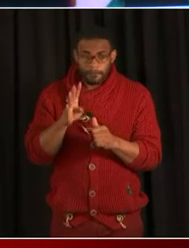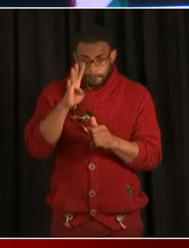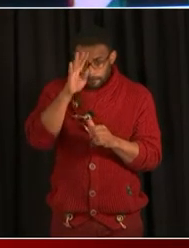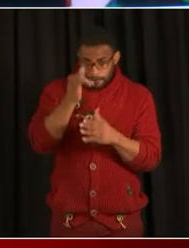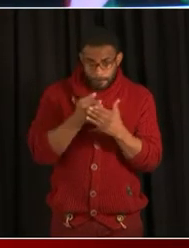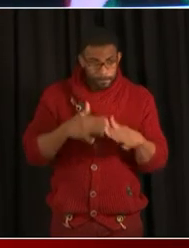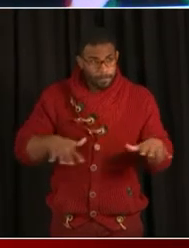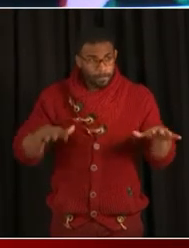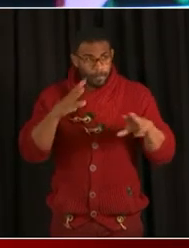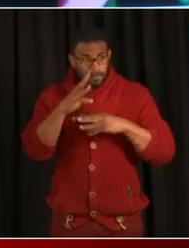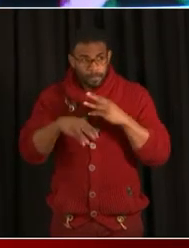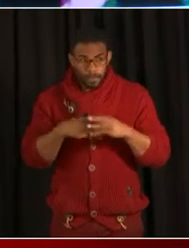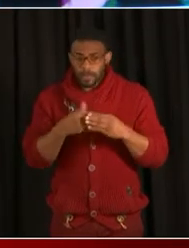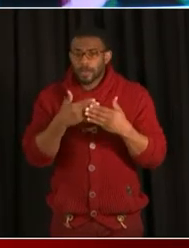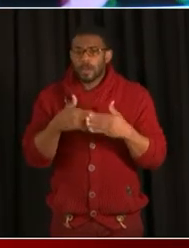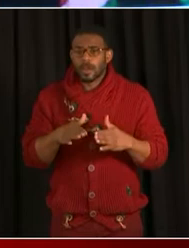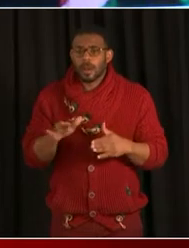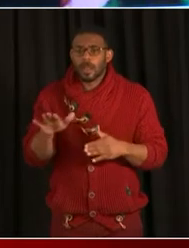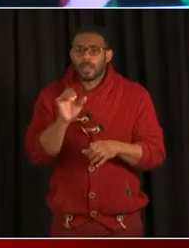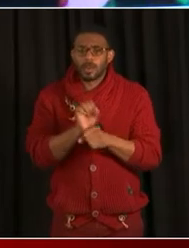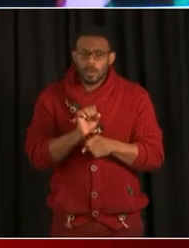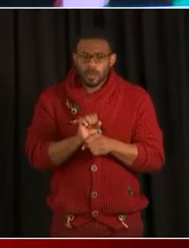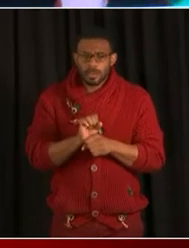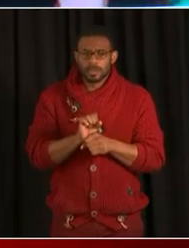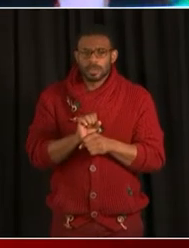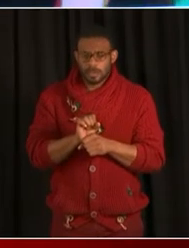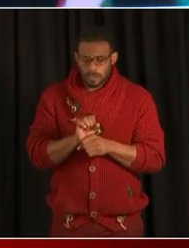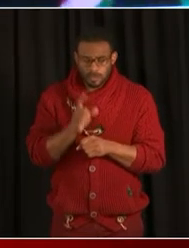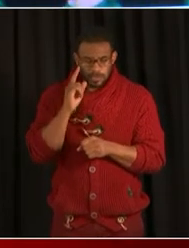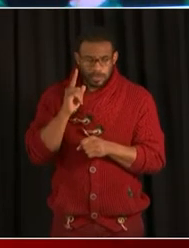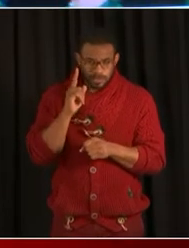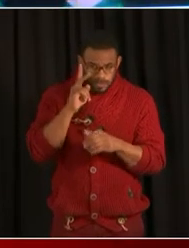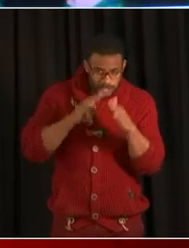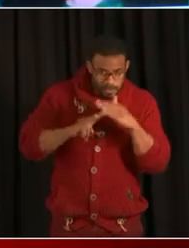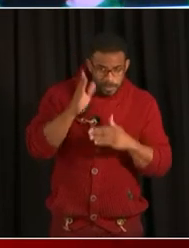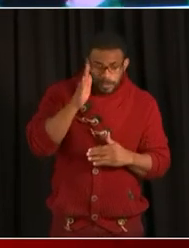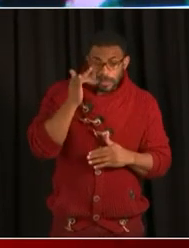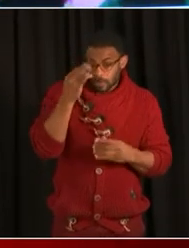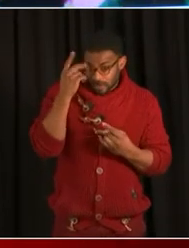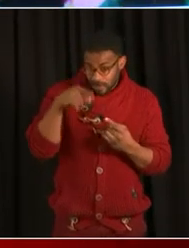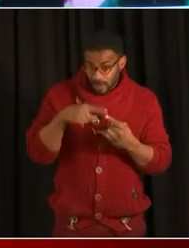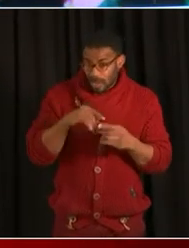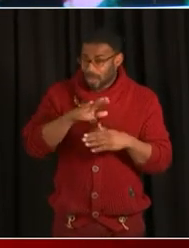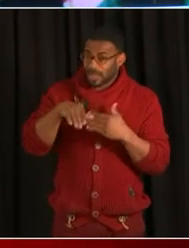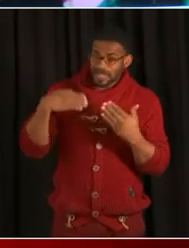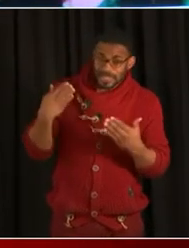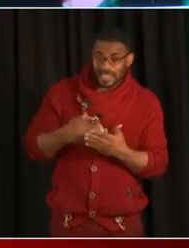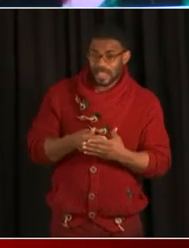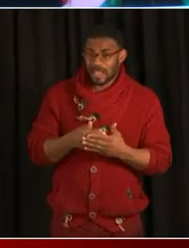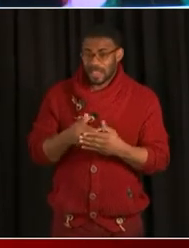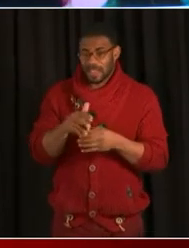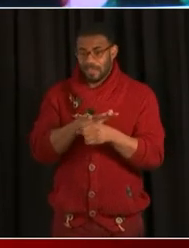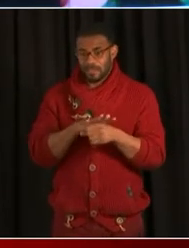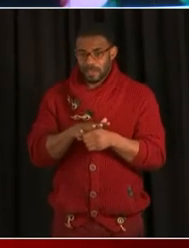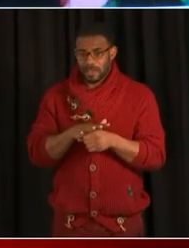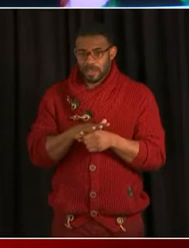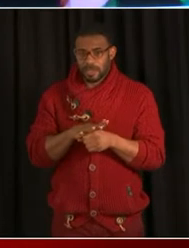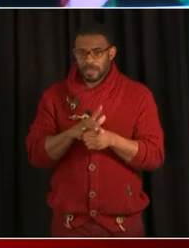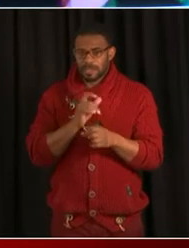creative artists around the world lost their work for the foreseeable future. And if you think about an entire